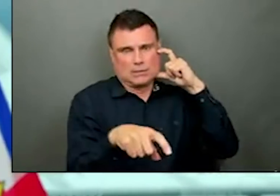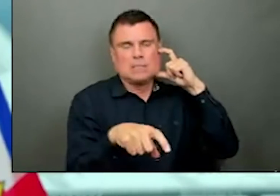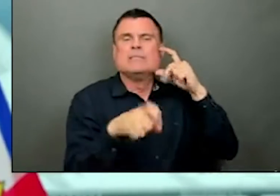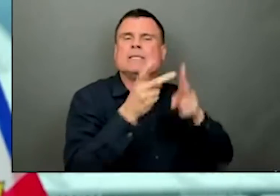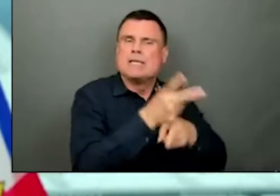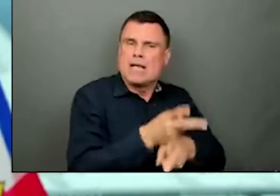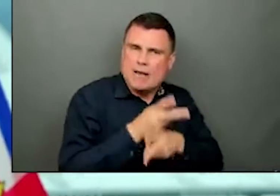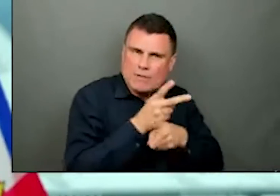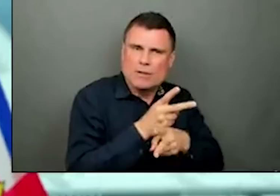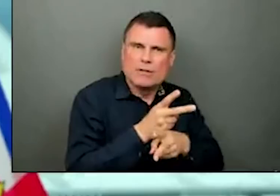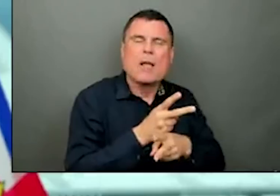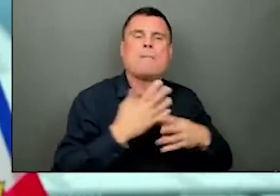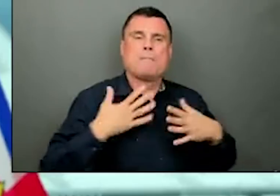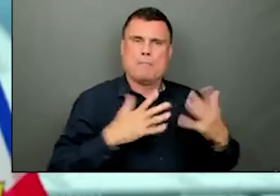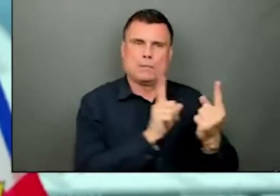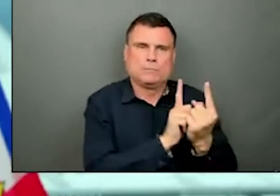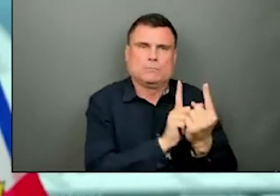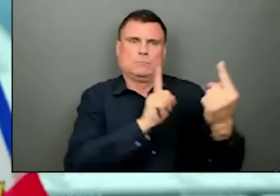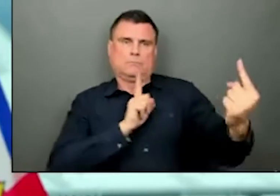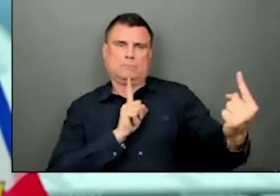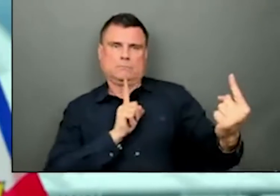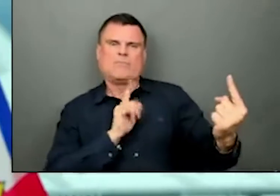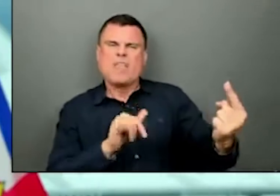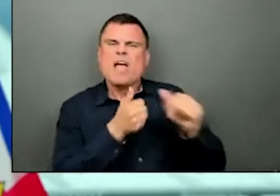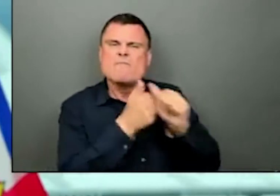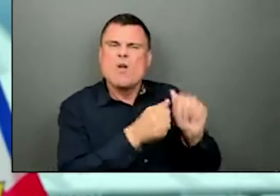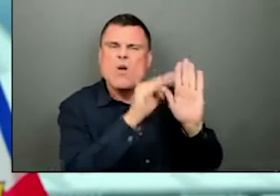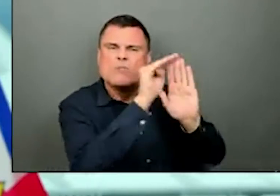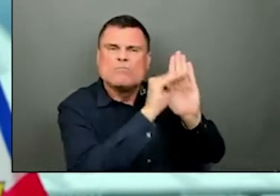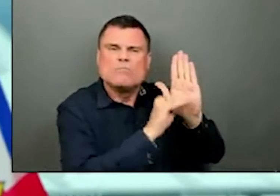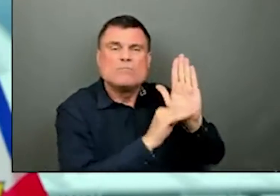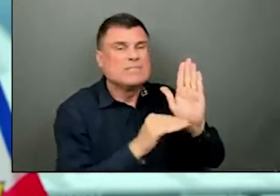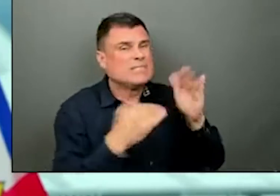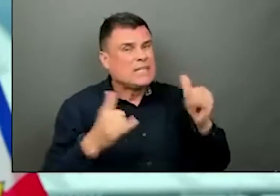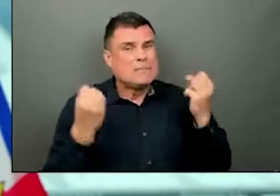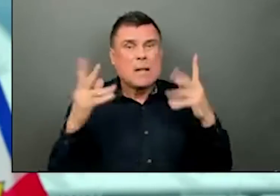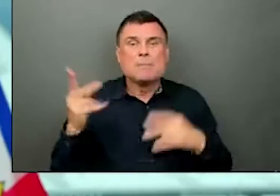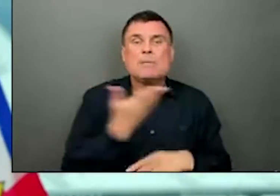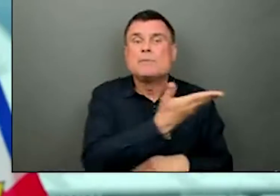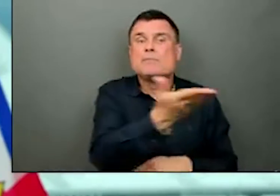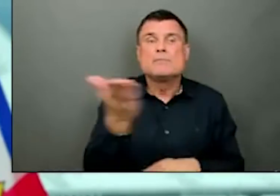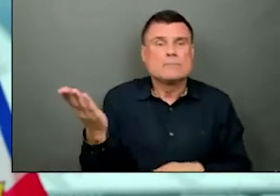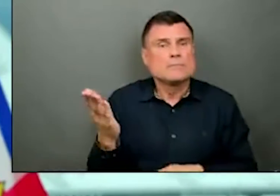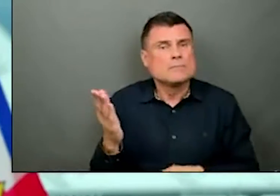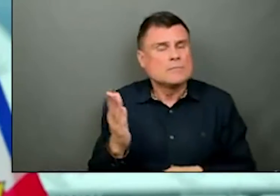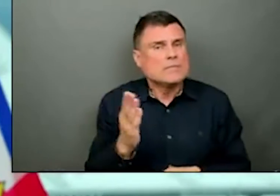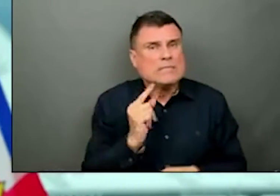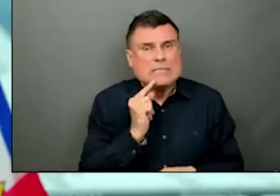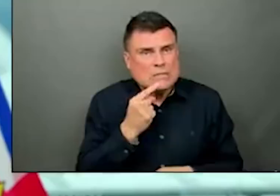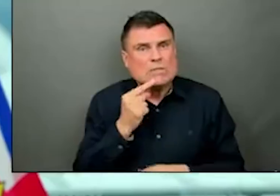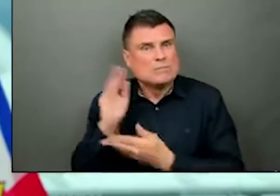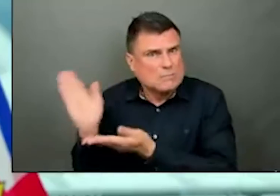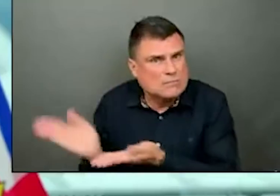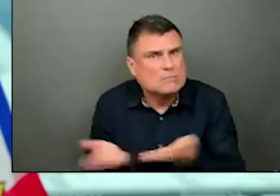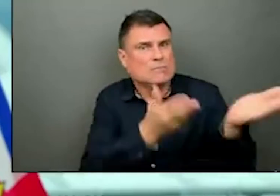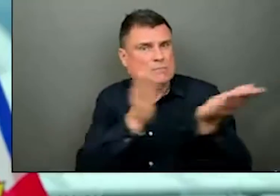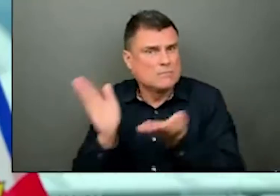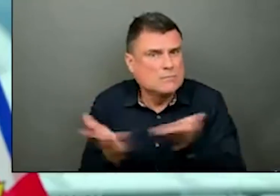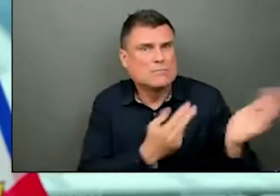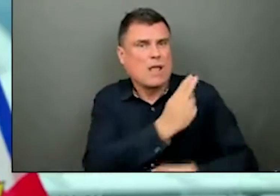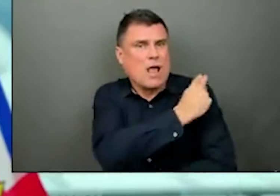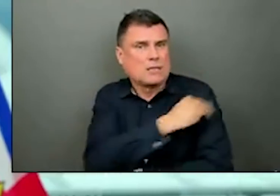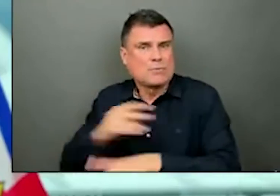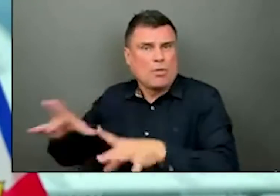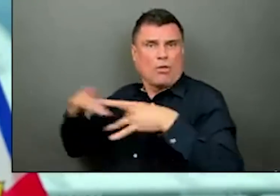right now in critical care and ICU. But there also are some encouraging signs that our efforts are working, that